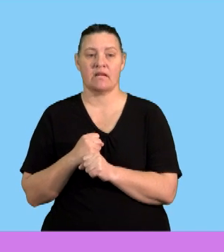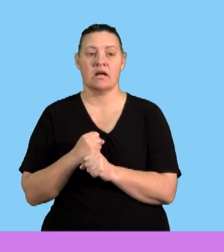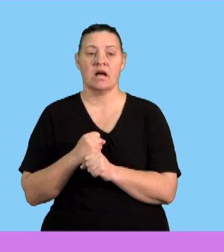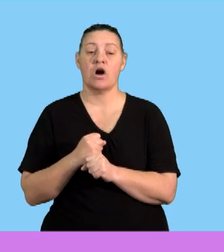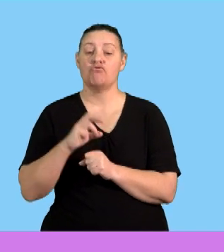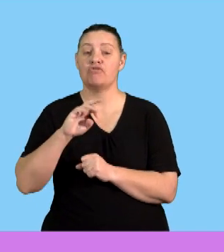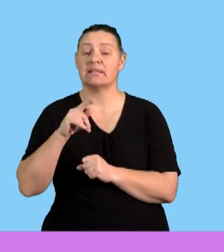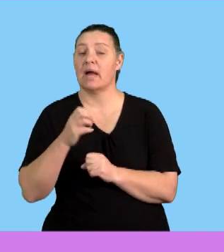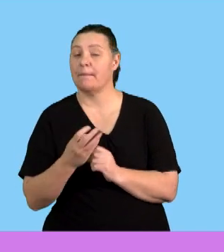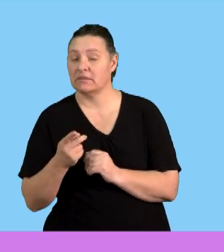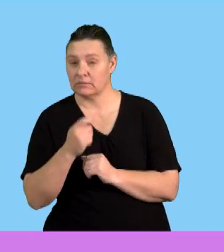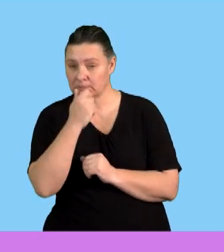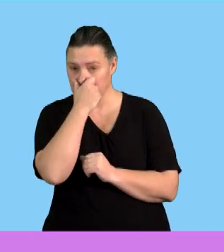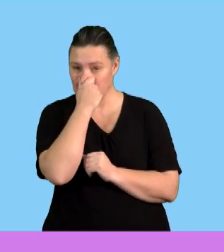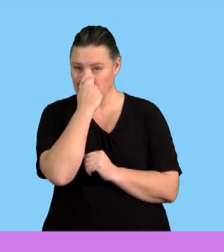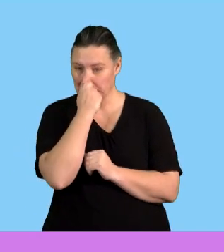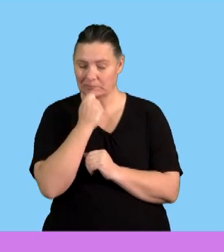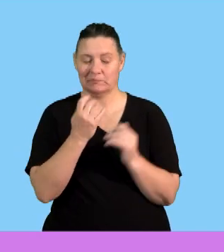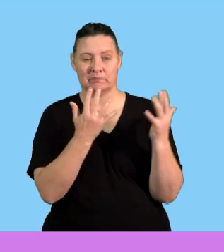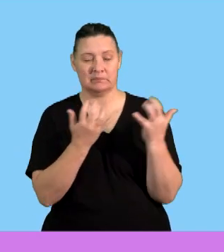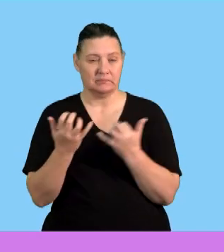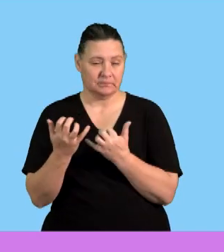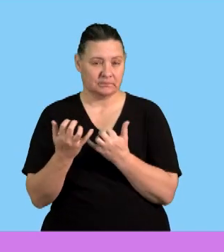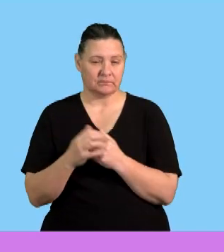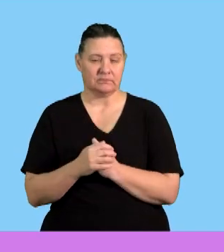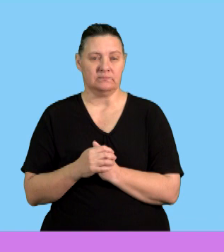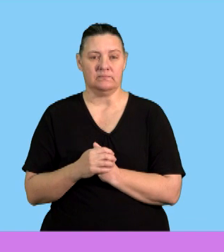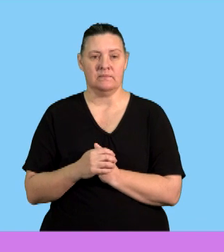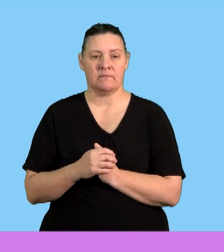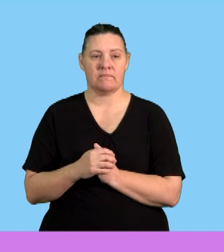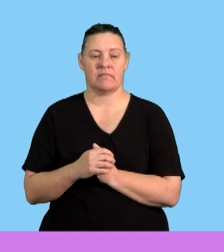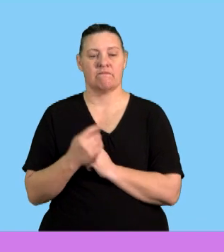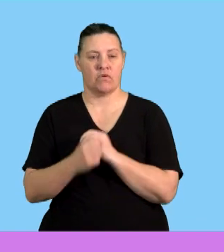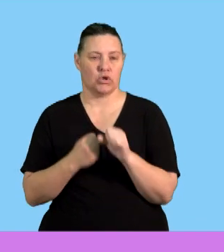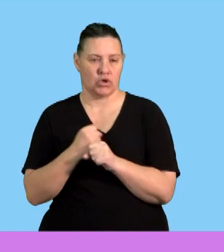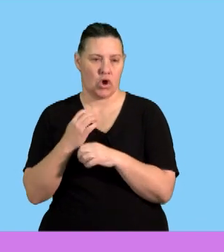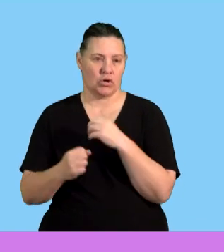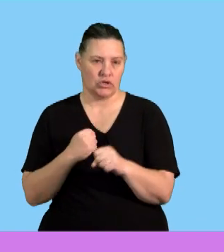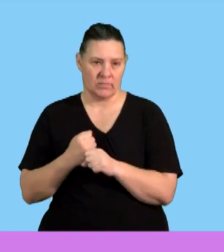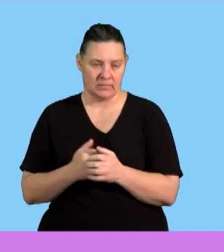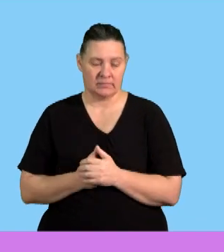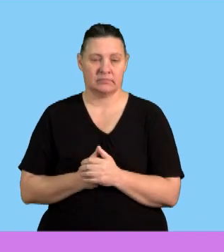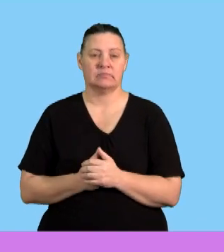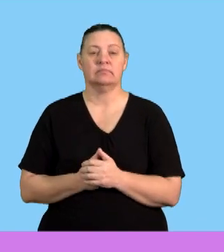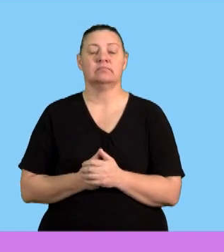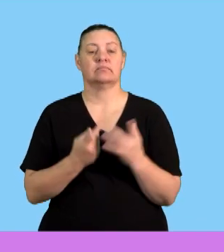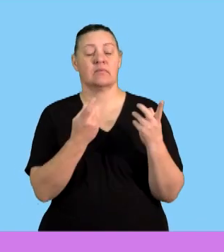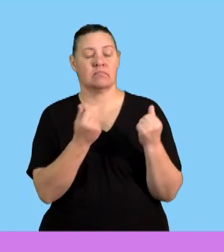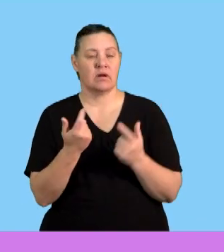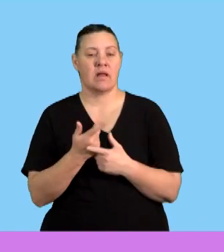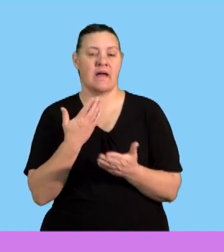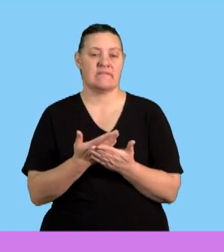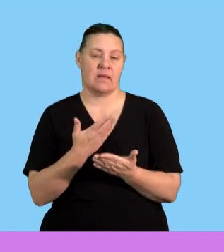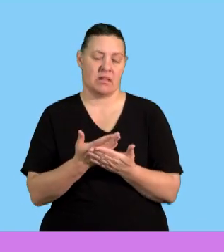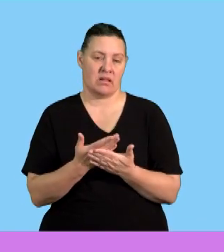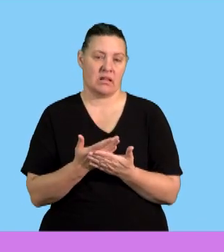her interest rate is also calculated per year. Calculate the money she will